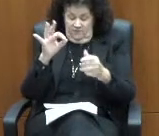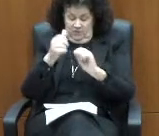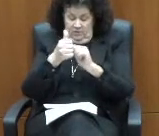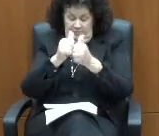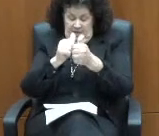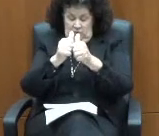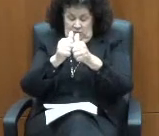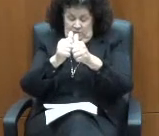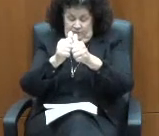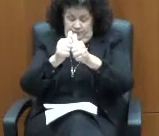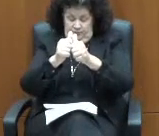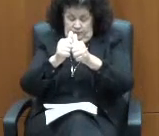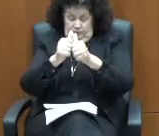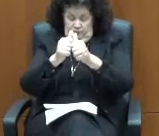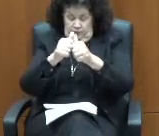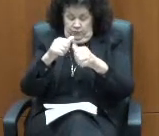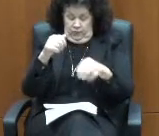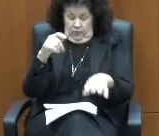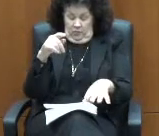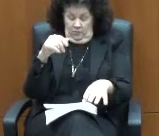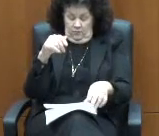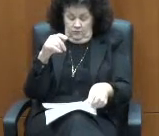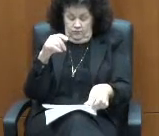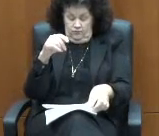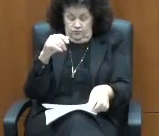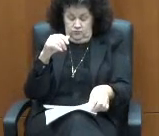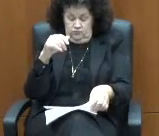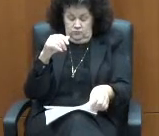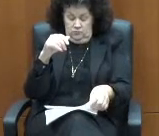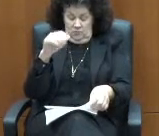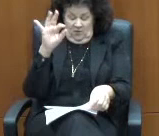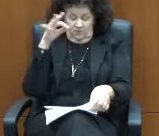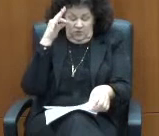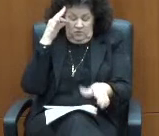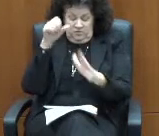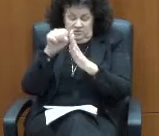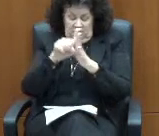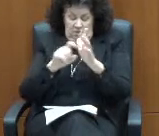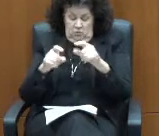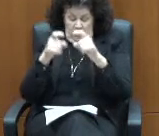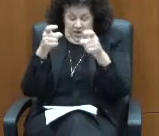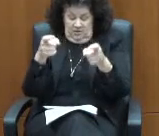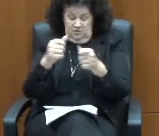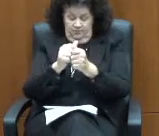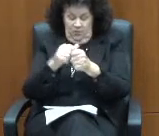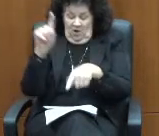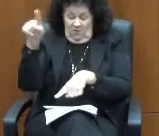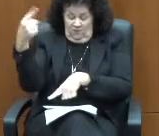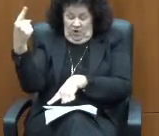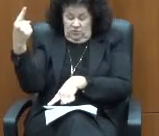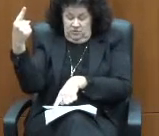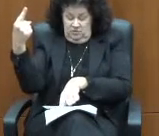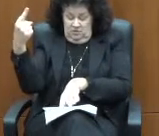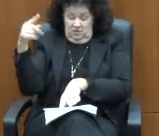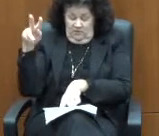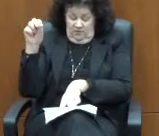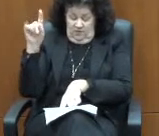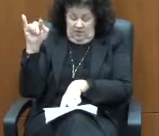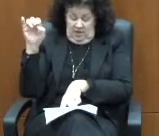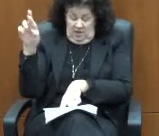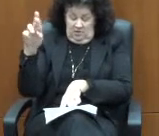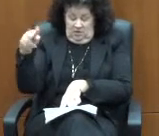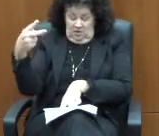The recommendation is to receive. Motion, please. Ms. Boche, second by Mr. Mellorine.